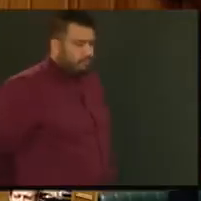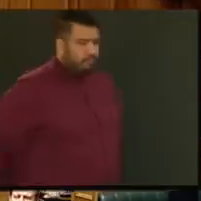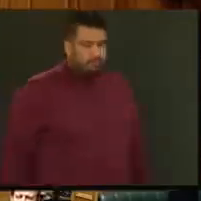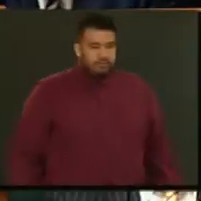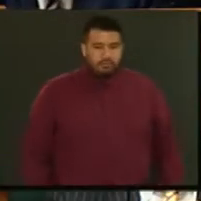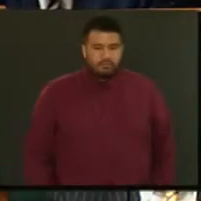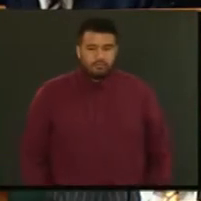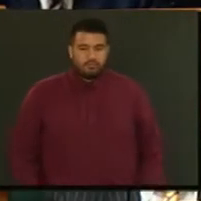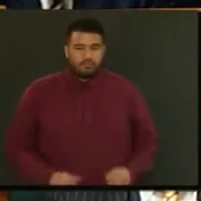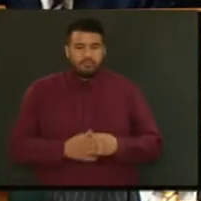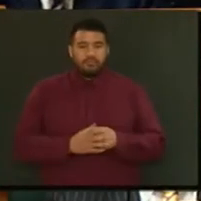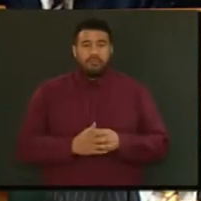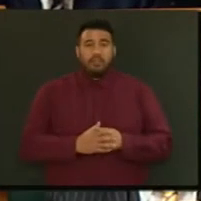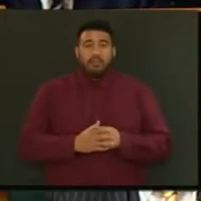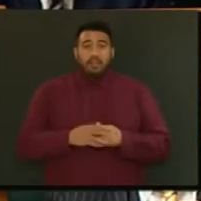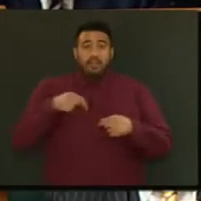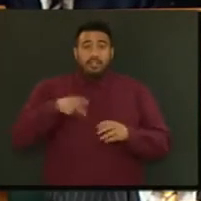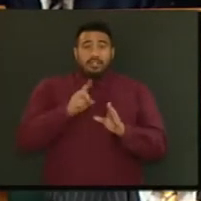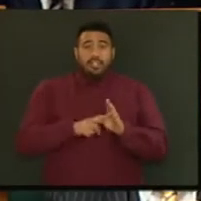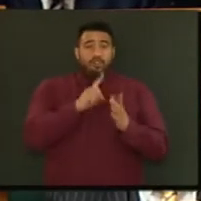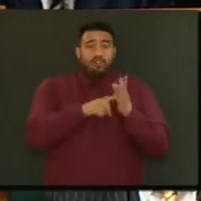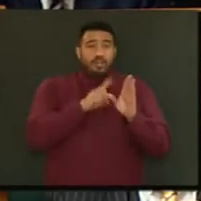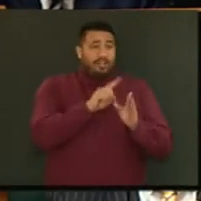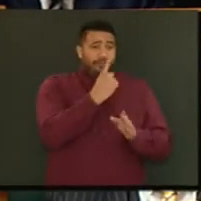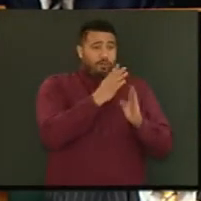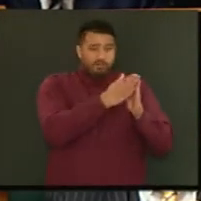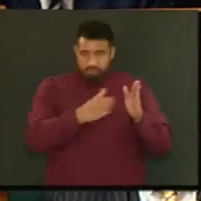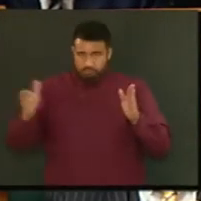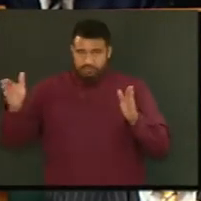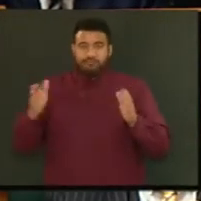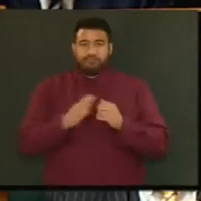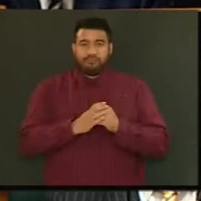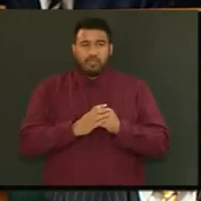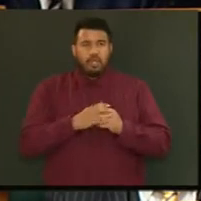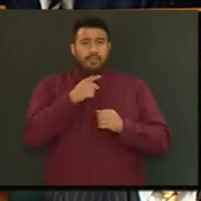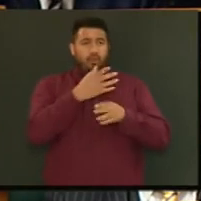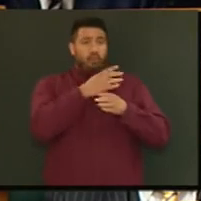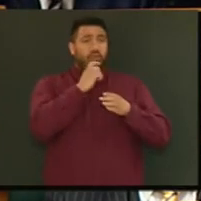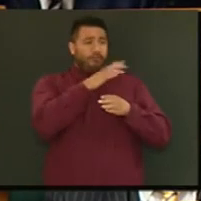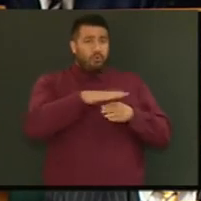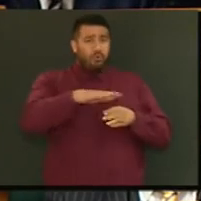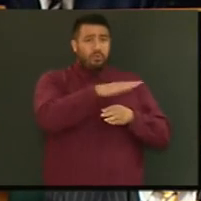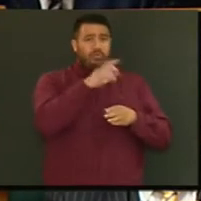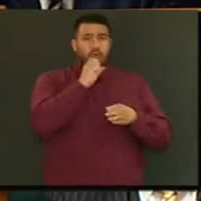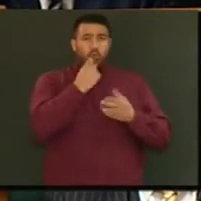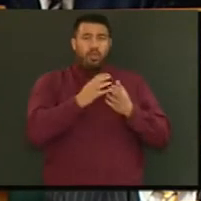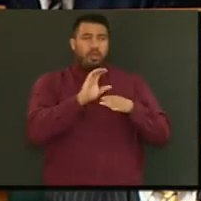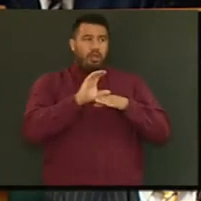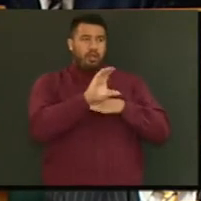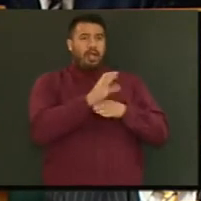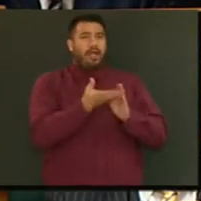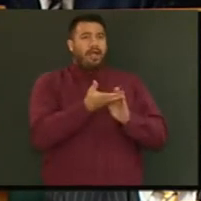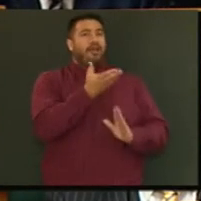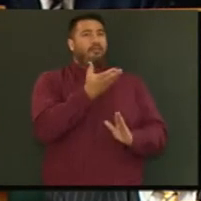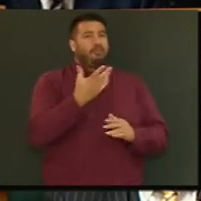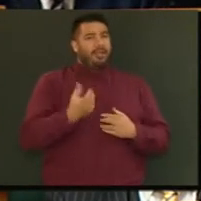From 1 July this year, this dedicated and predominantly female workforce will receive a significant pay increase.